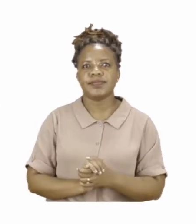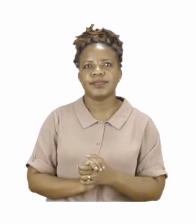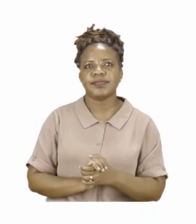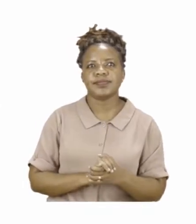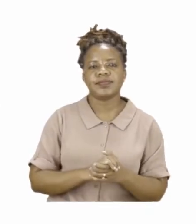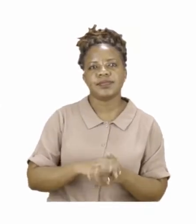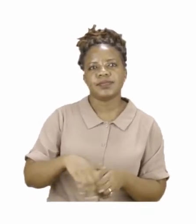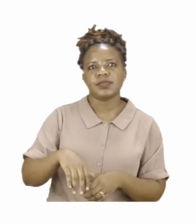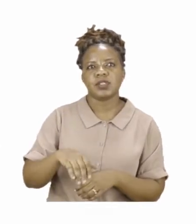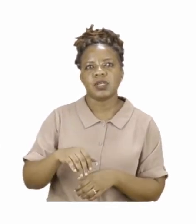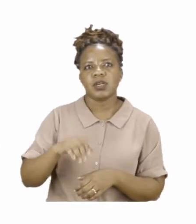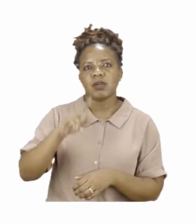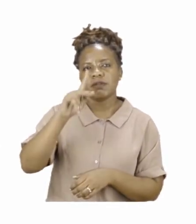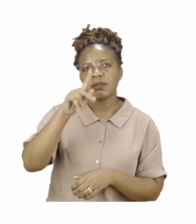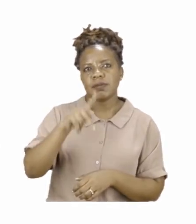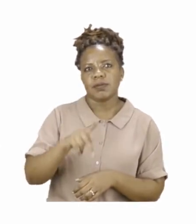plane,